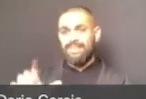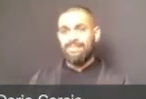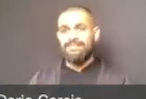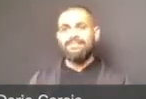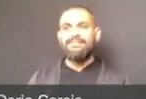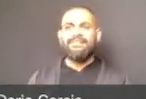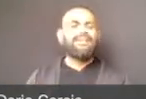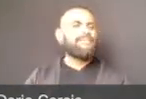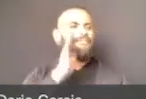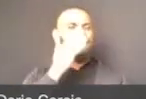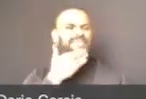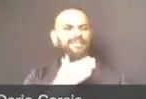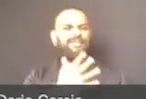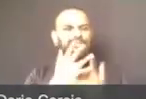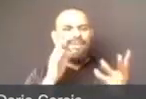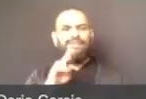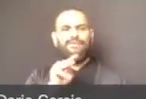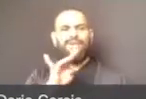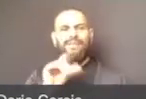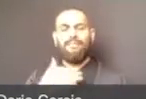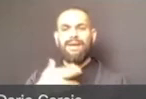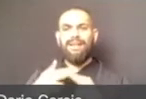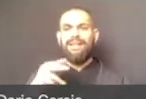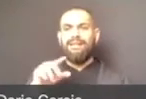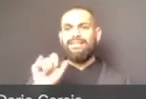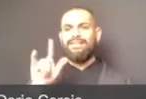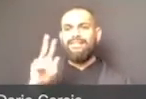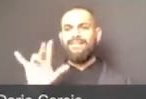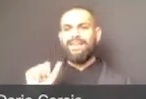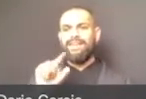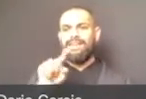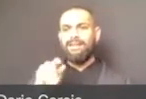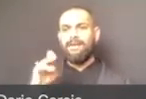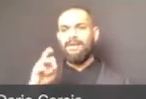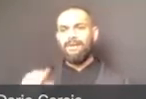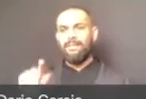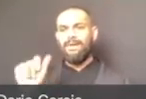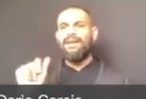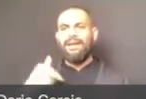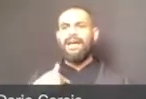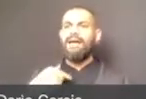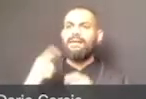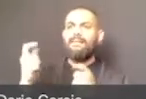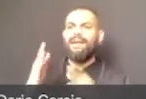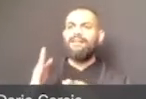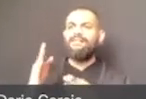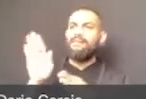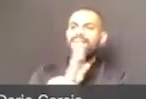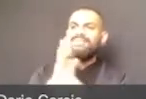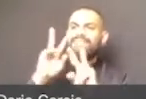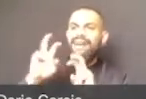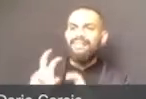Thank you so much, Maria. My name is Sylvia Zamaripa. I am the manager of business management and analytics. So my team is